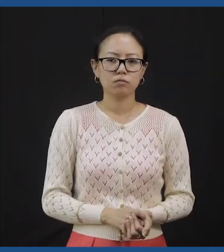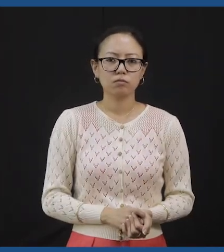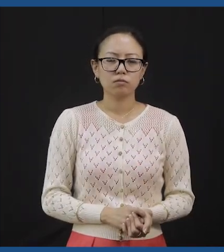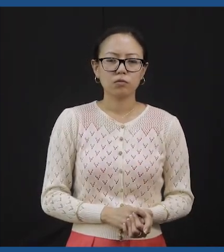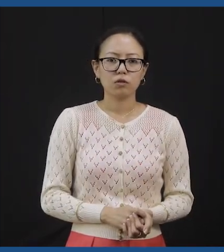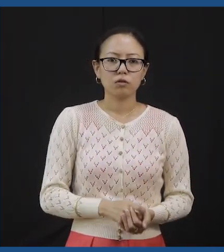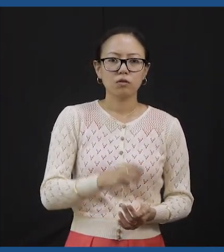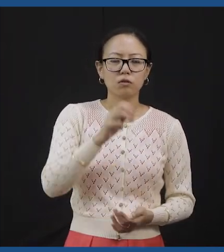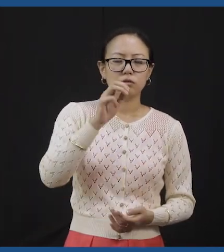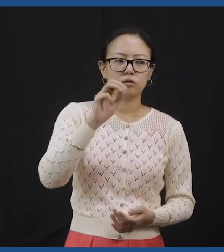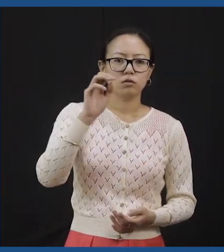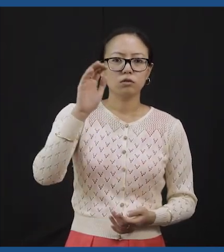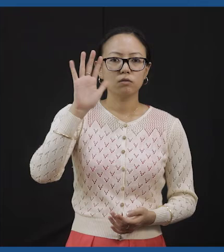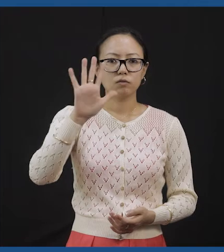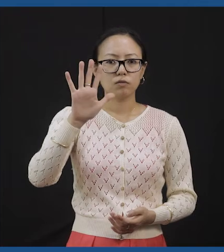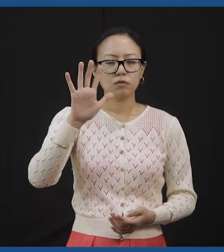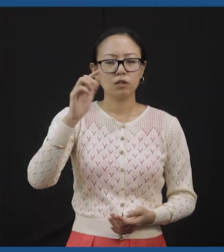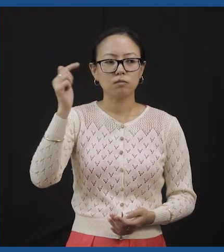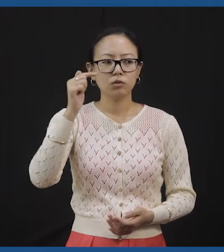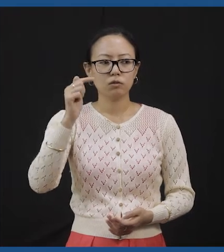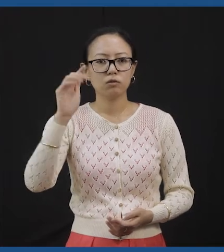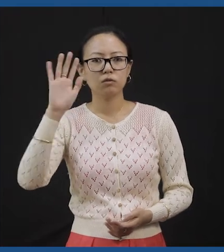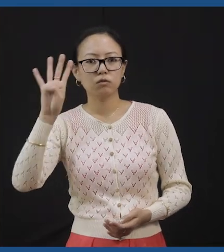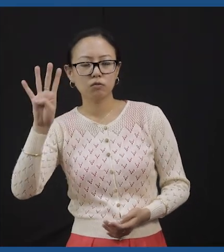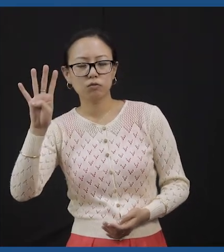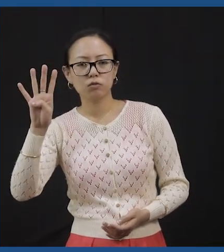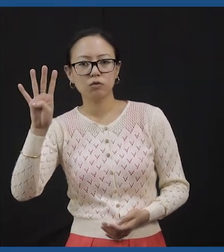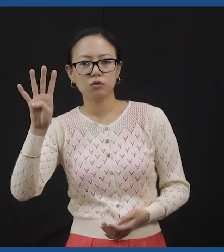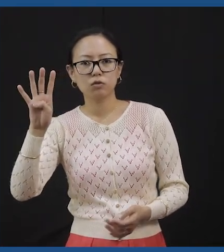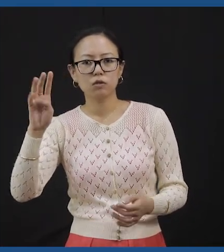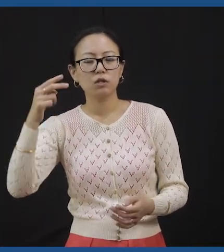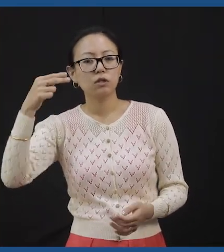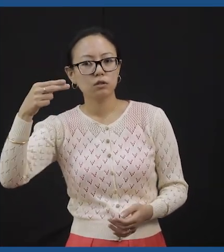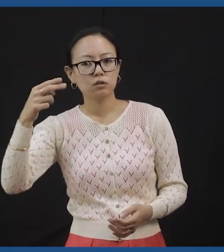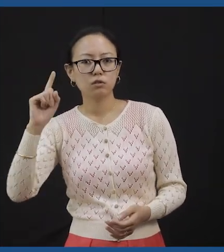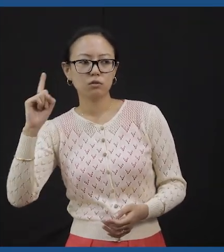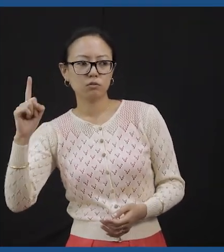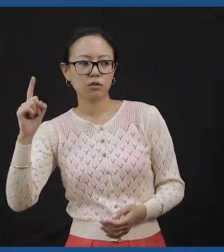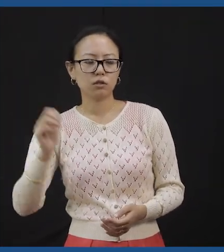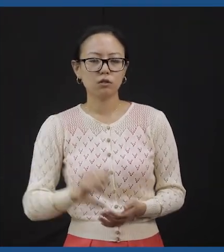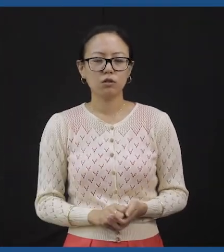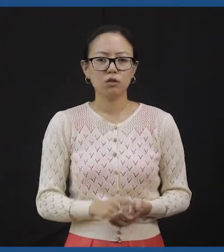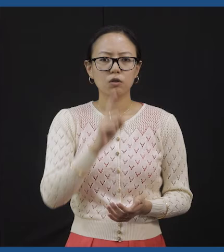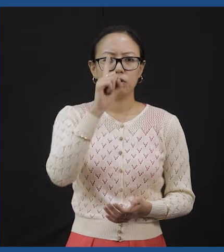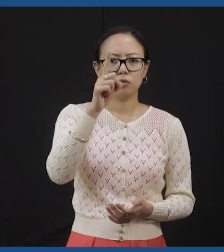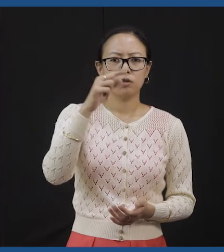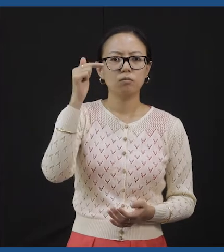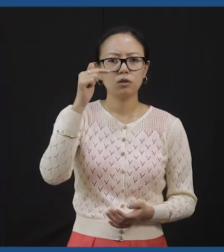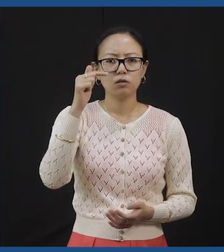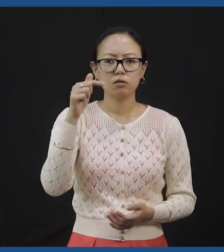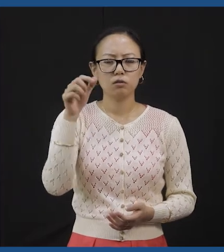Now 5 minus 4 is 1. Now 1 minus 9, it is